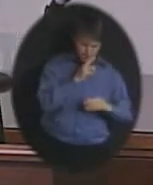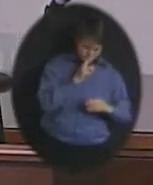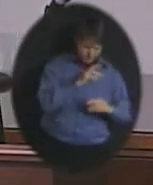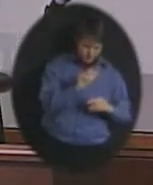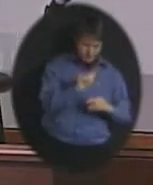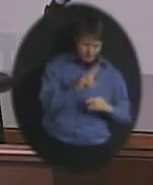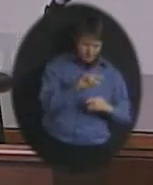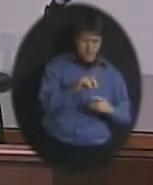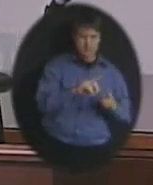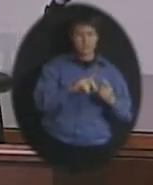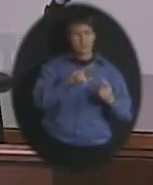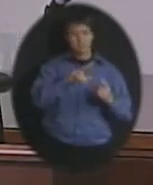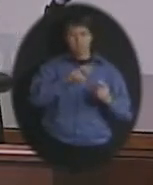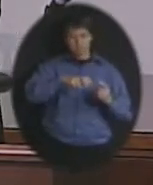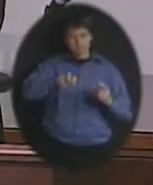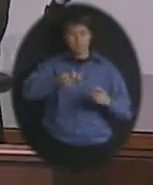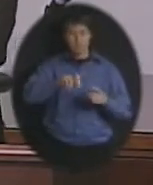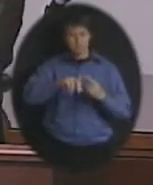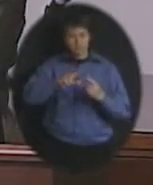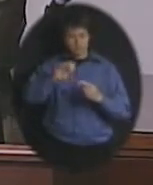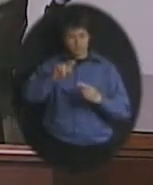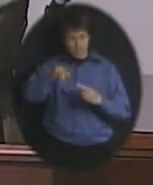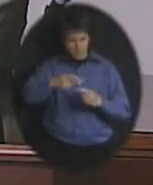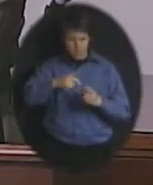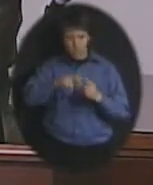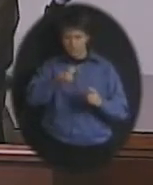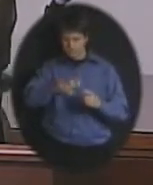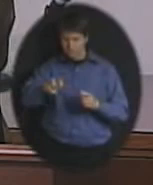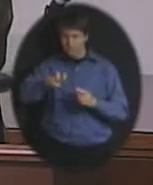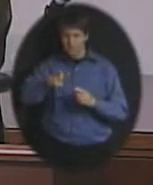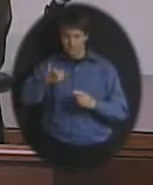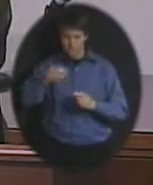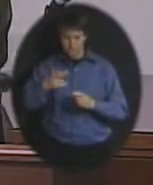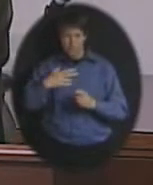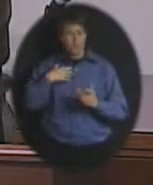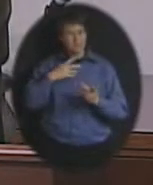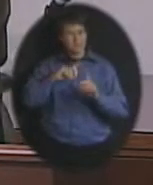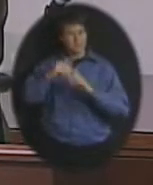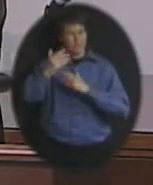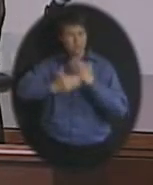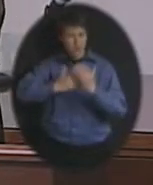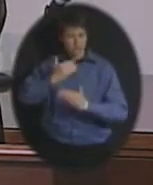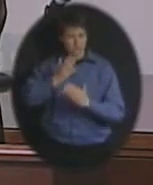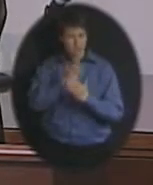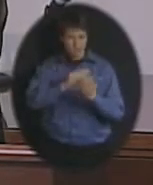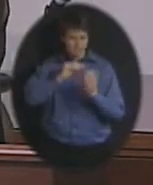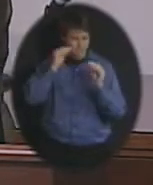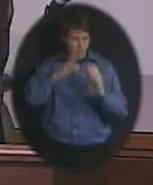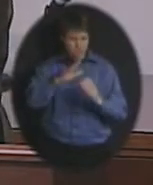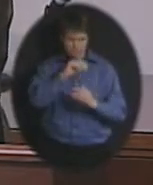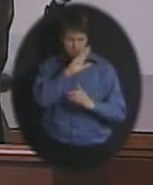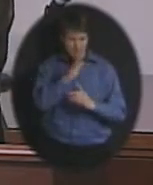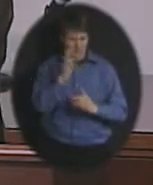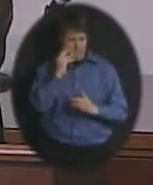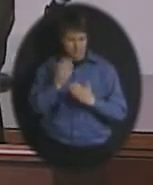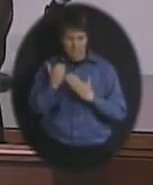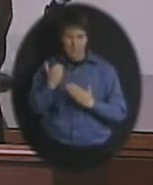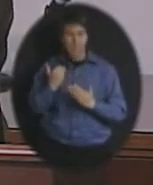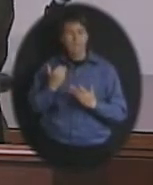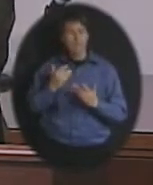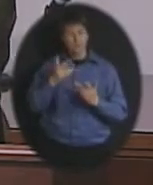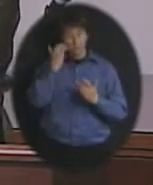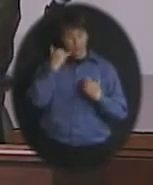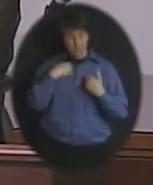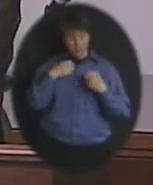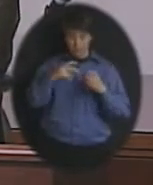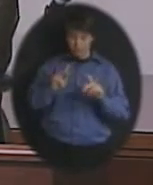then I do junior, and then I do senior. Well, that's a different process than many teachers have been used to. So were it that we would have the opportunity to grow Avid, I think that would